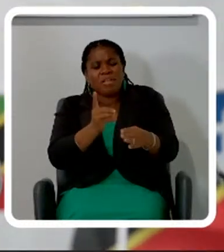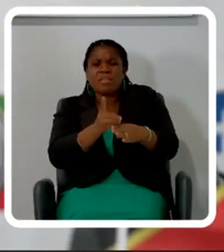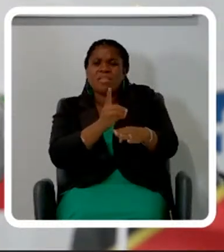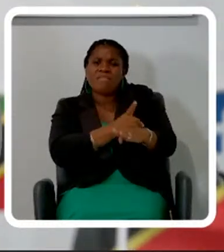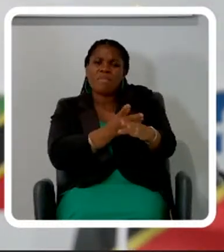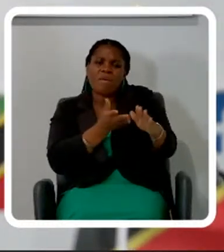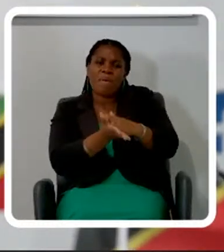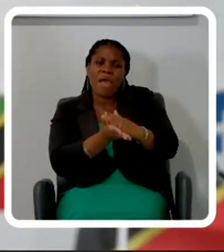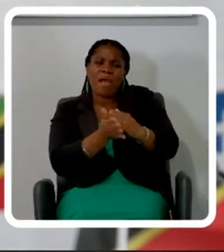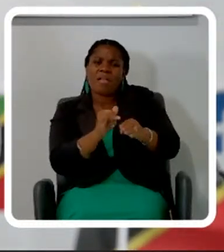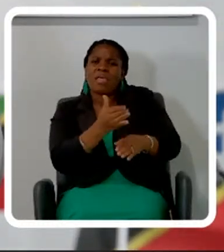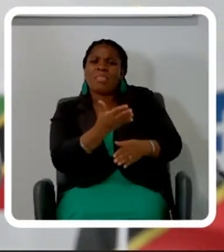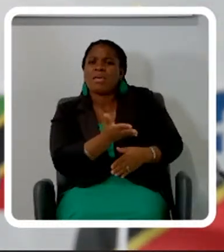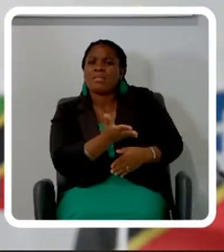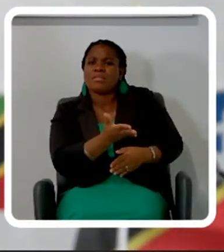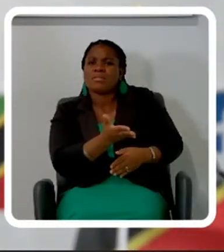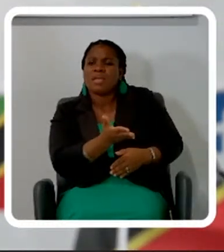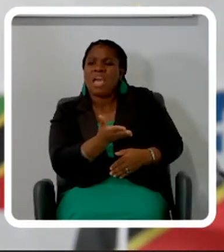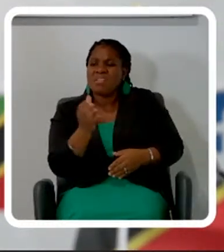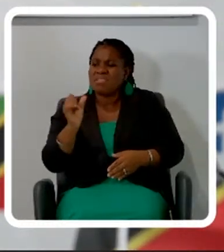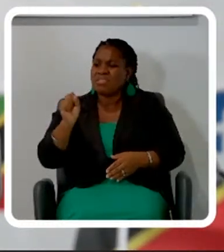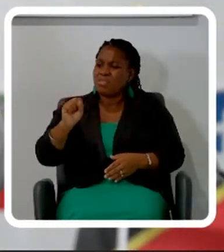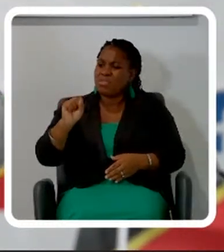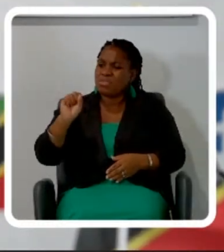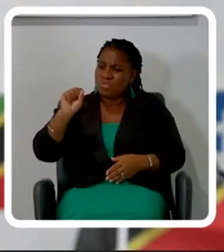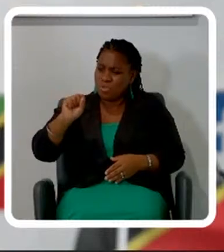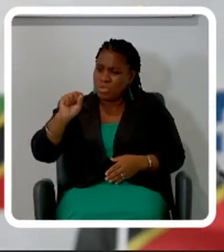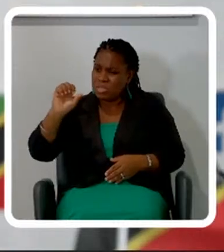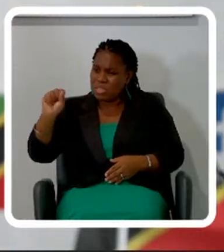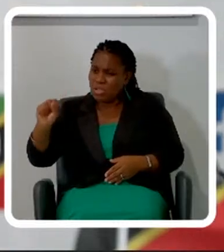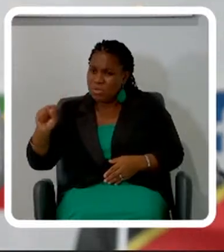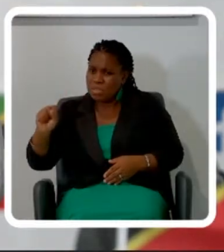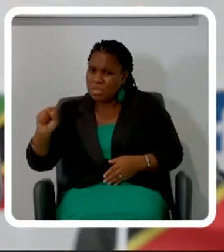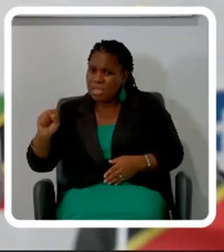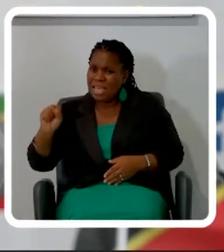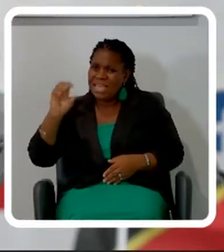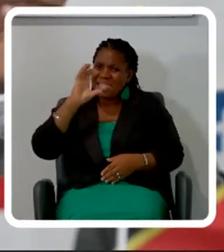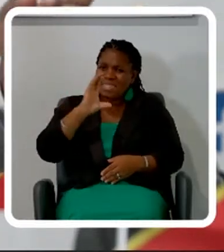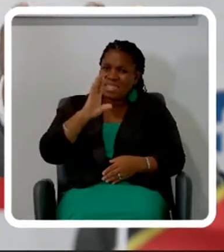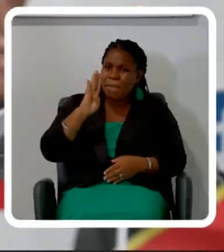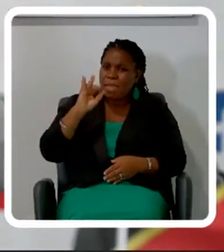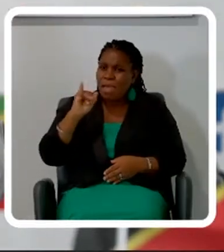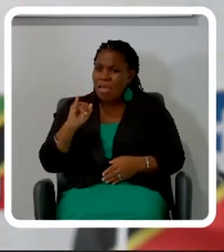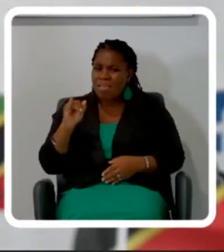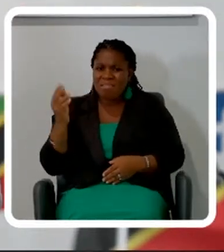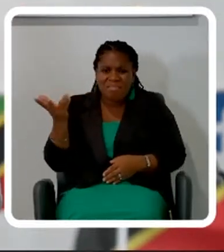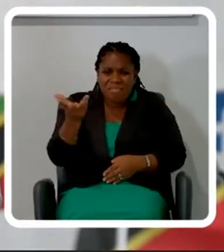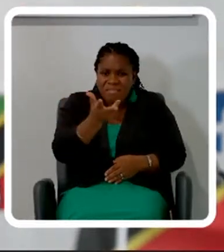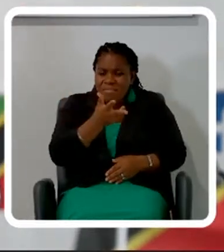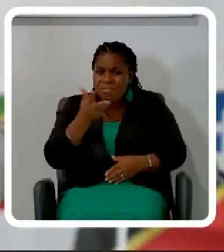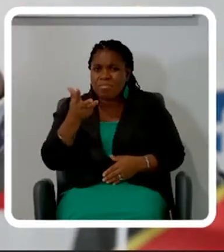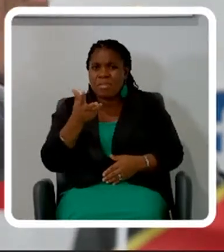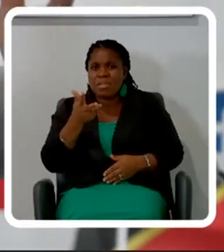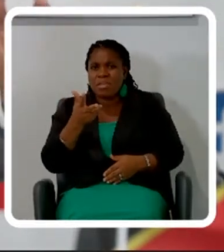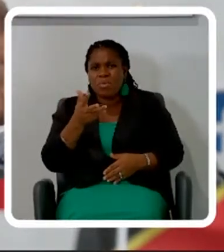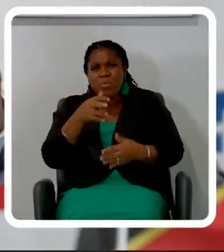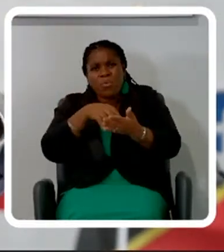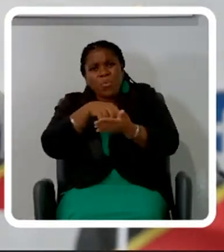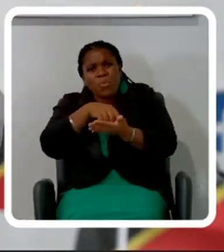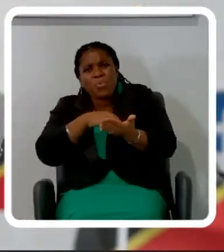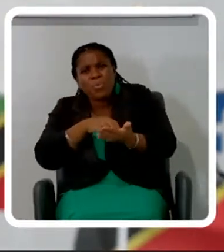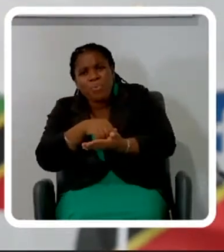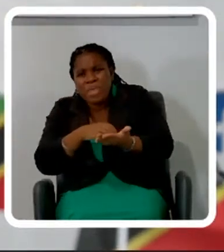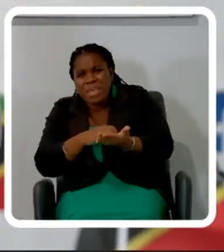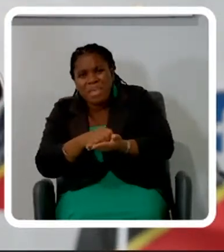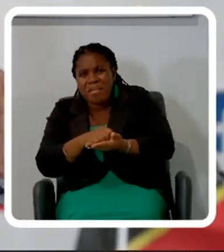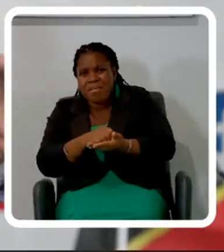it is, the Social Security in the situation it is, the CBI in the situation it is? Because you ask a lot about the CBI. And you know,